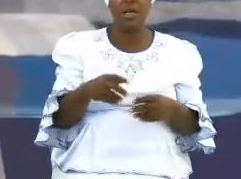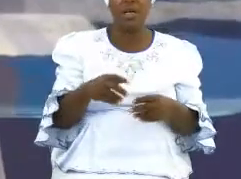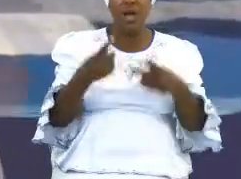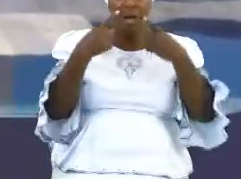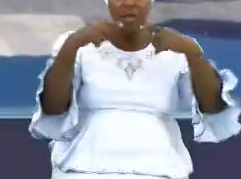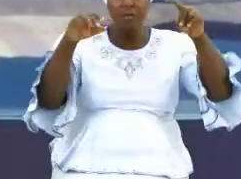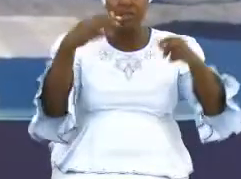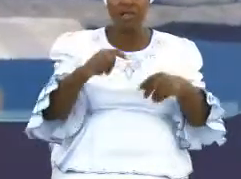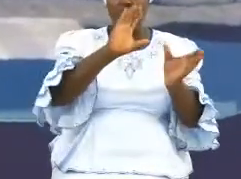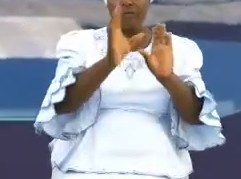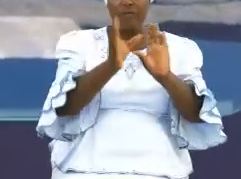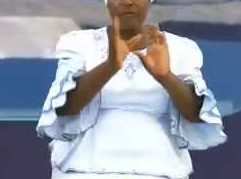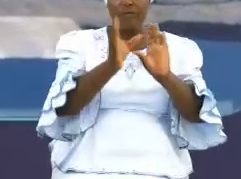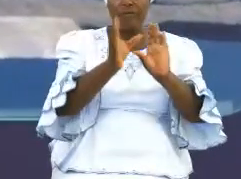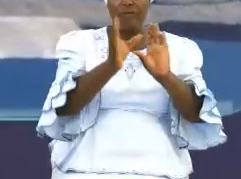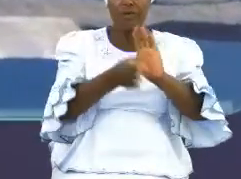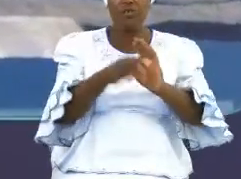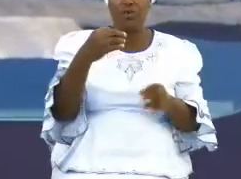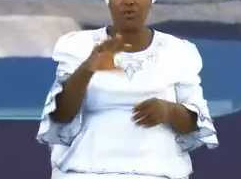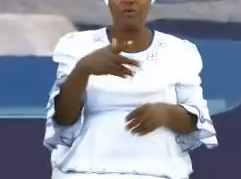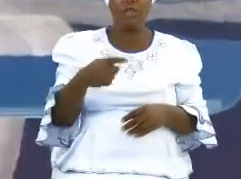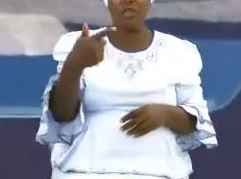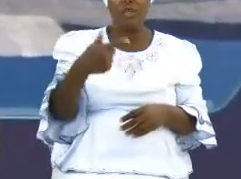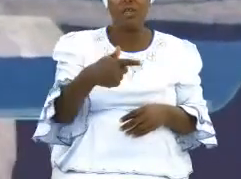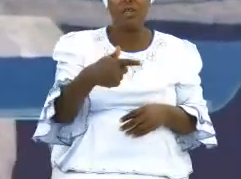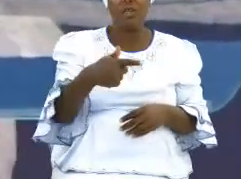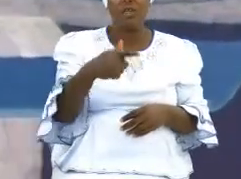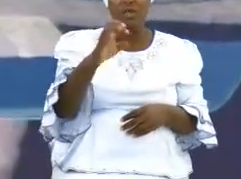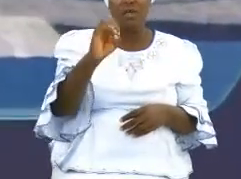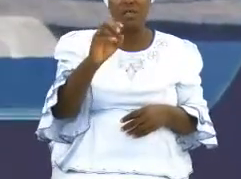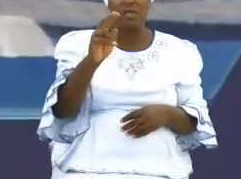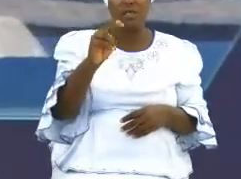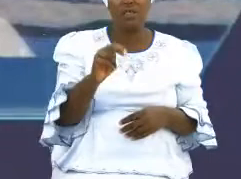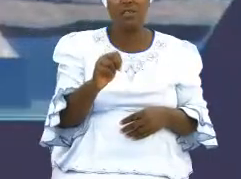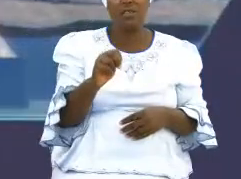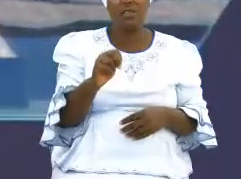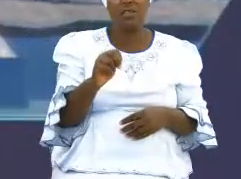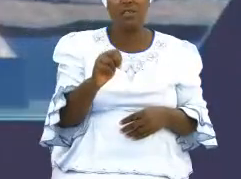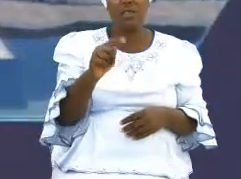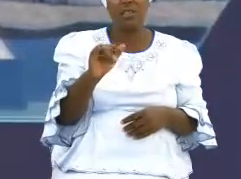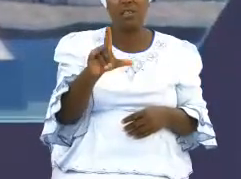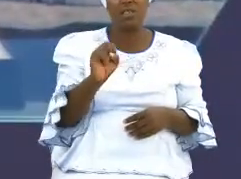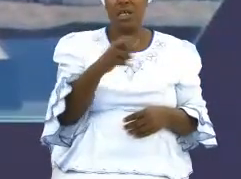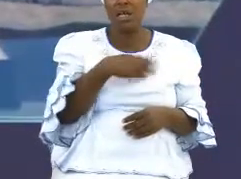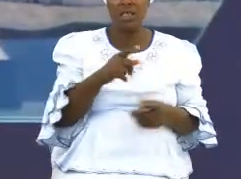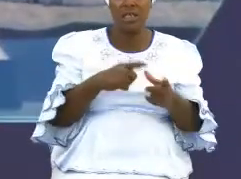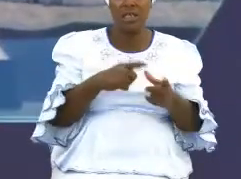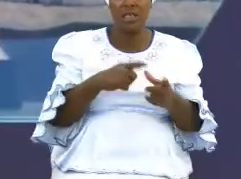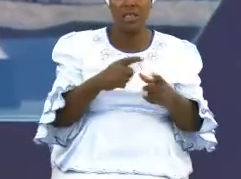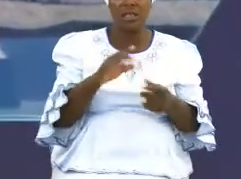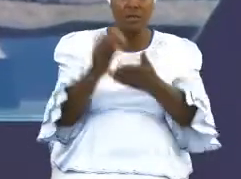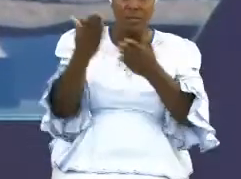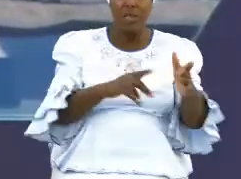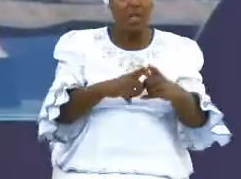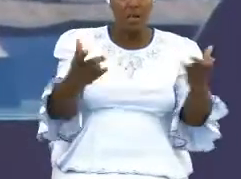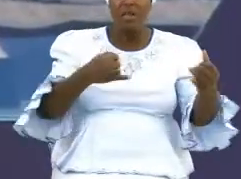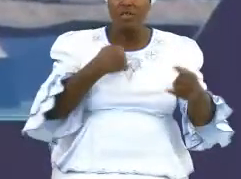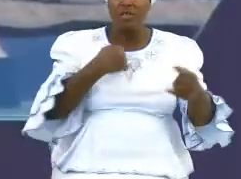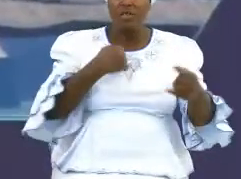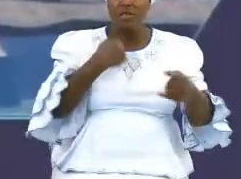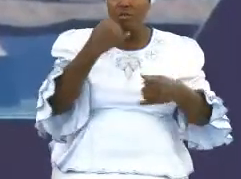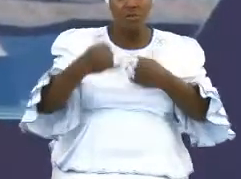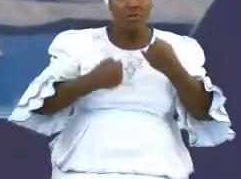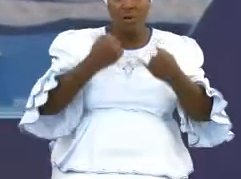conversion of the Gentiles. And they caused great joy unto